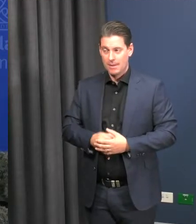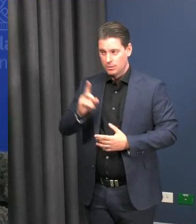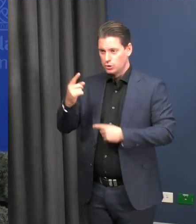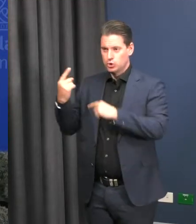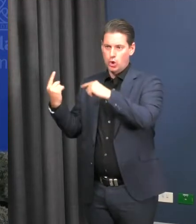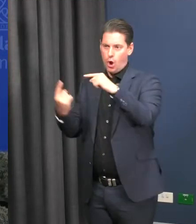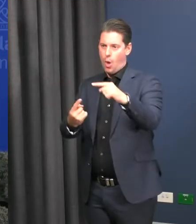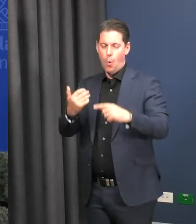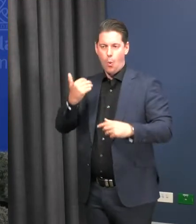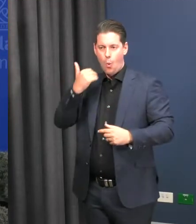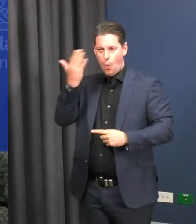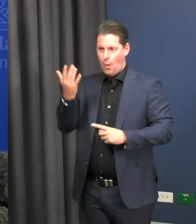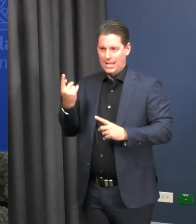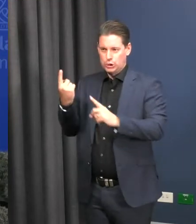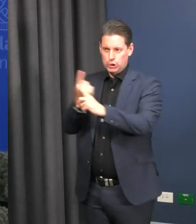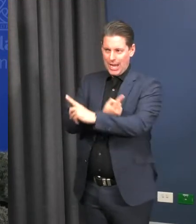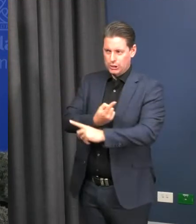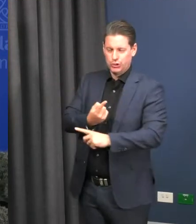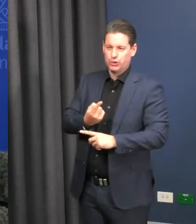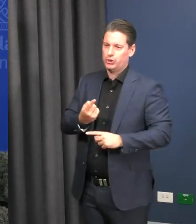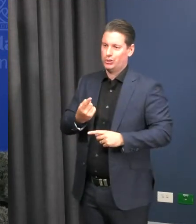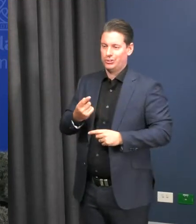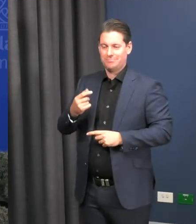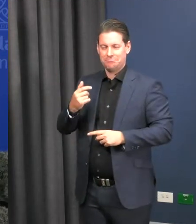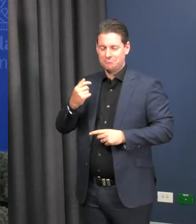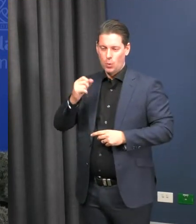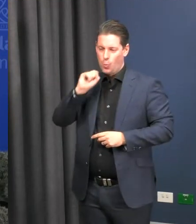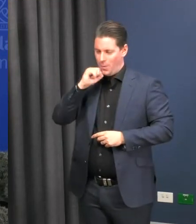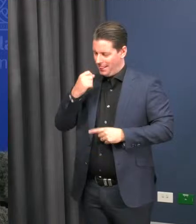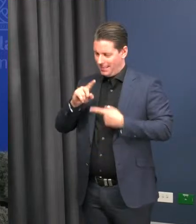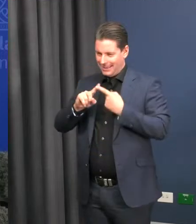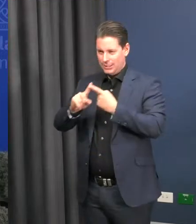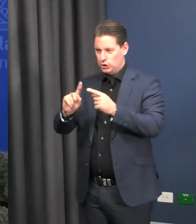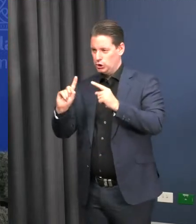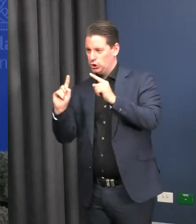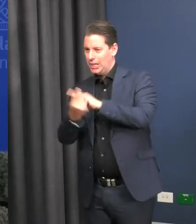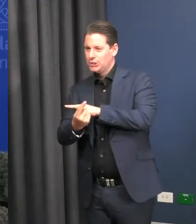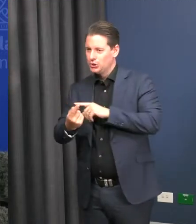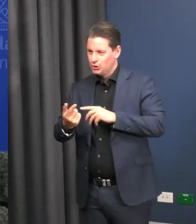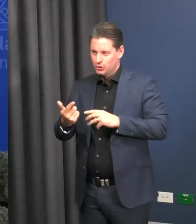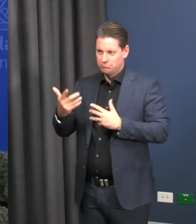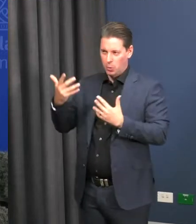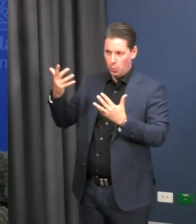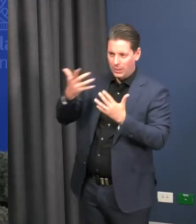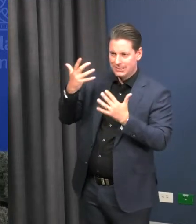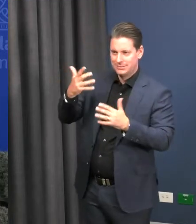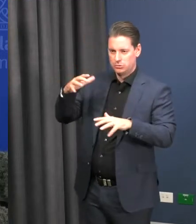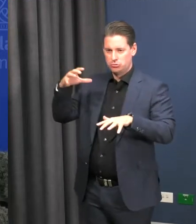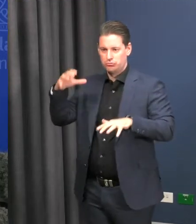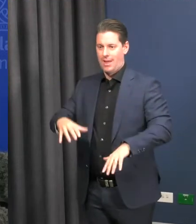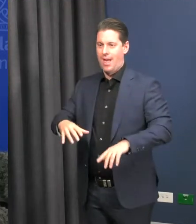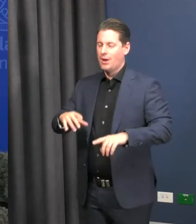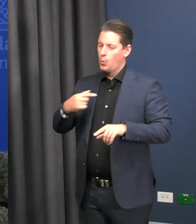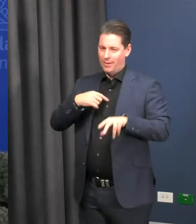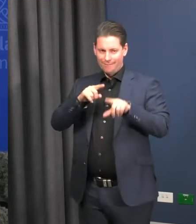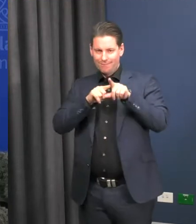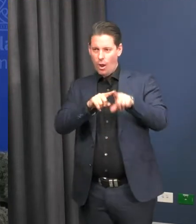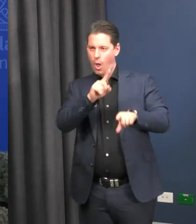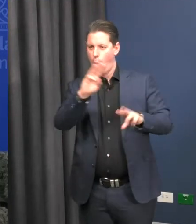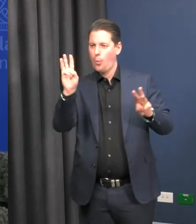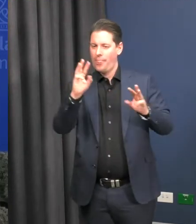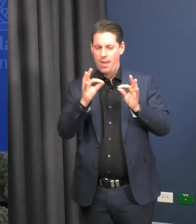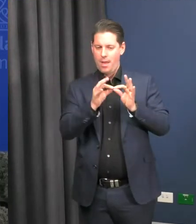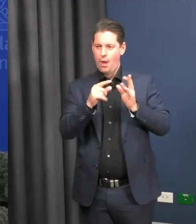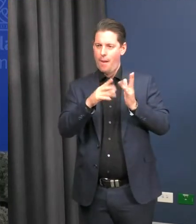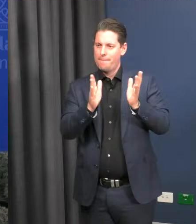has changed in the last 48 hours. No doubt it will change going forward. We use the latest information we get from the Bureau